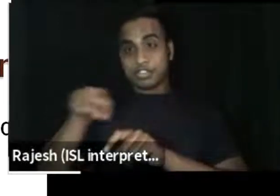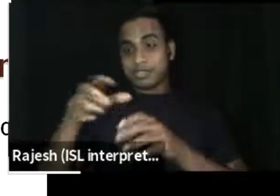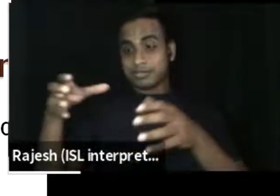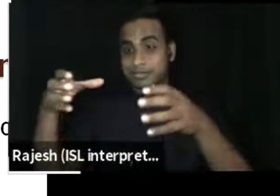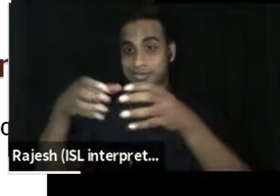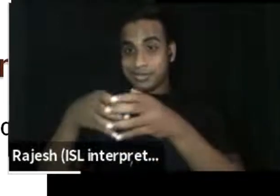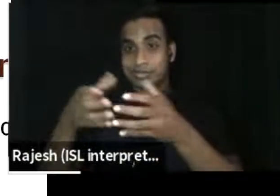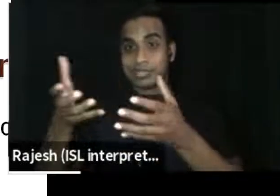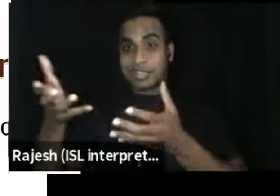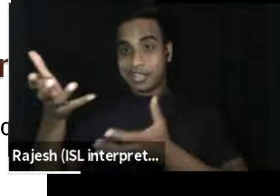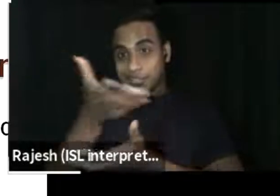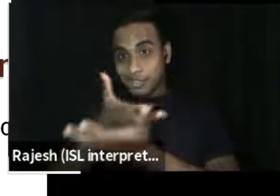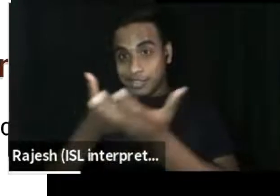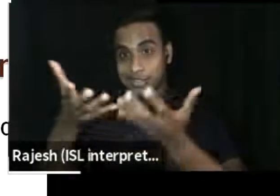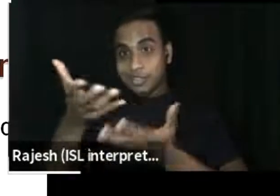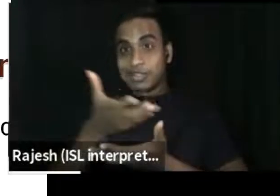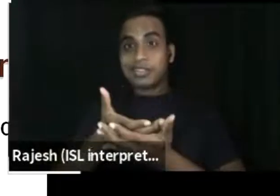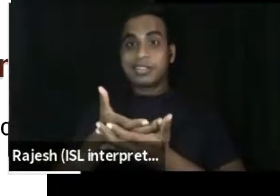Yeah.